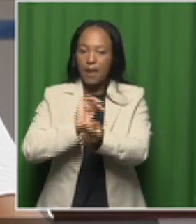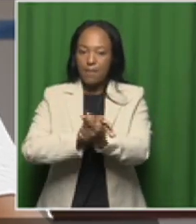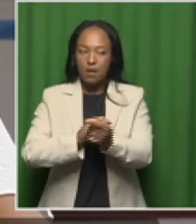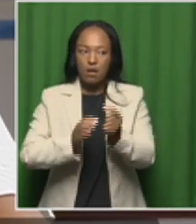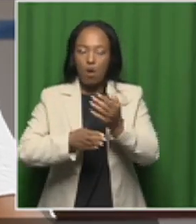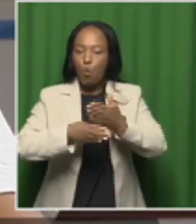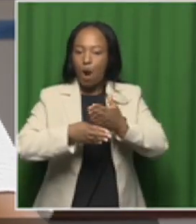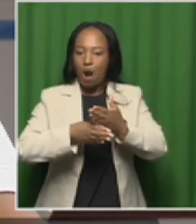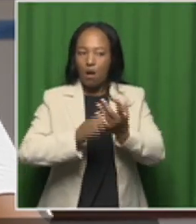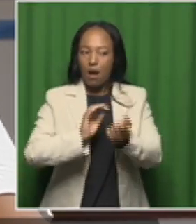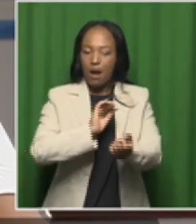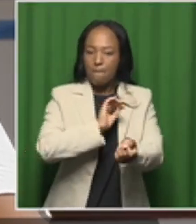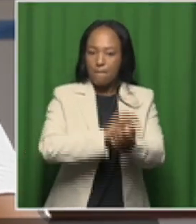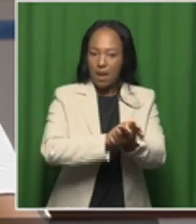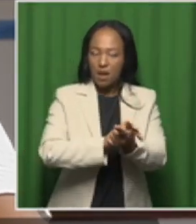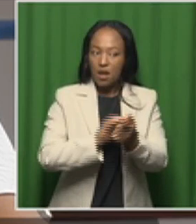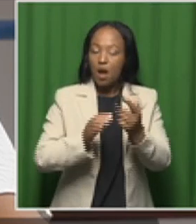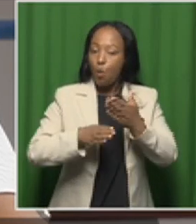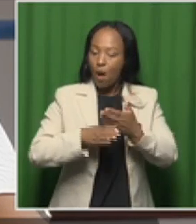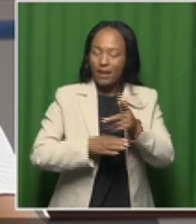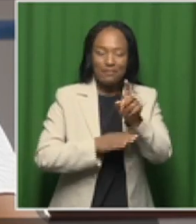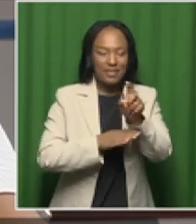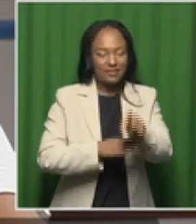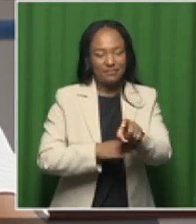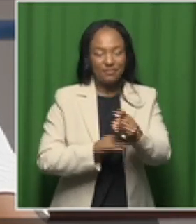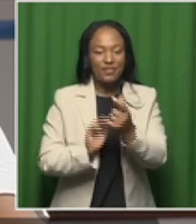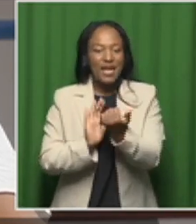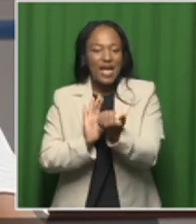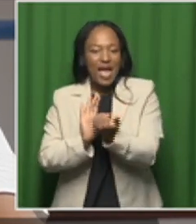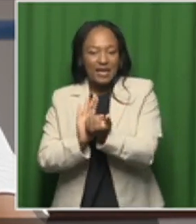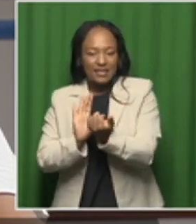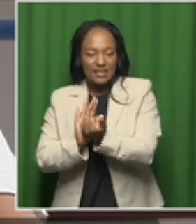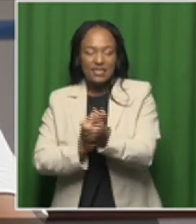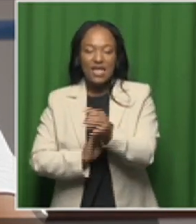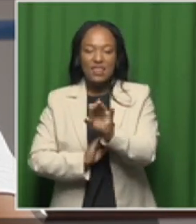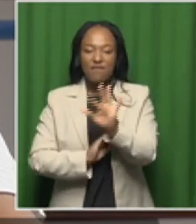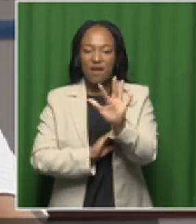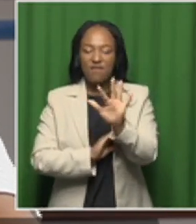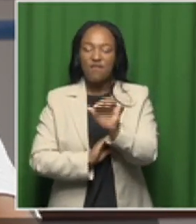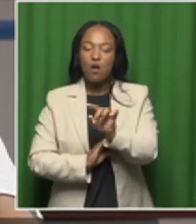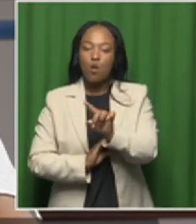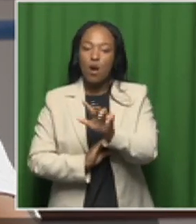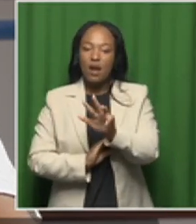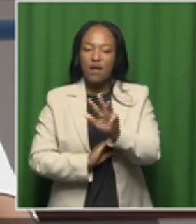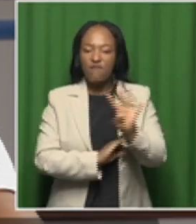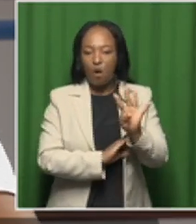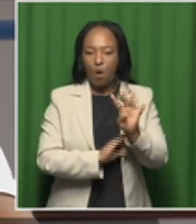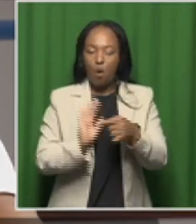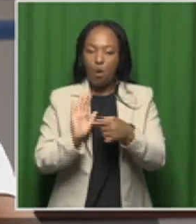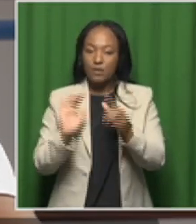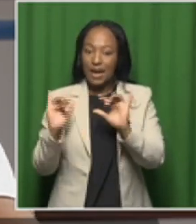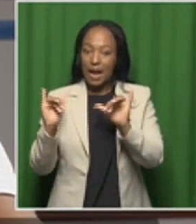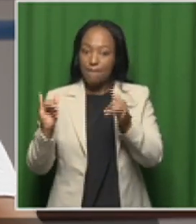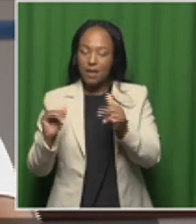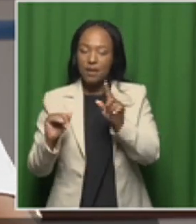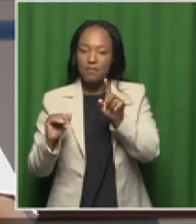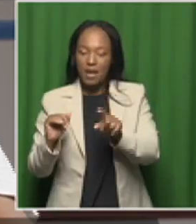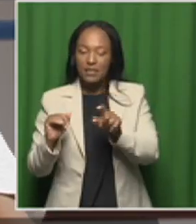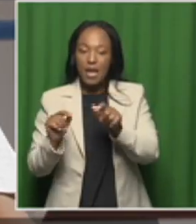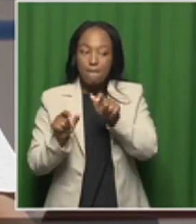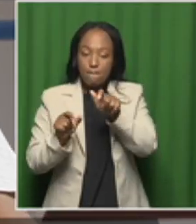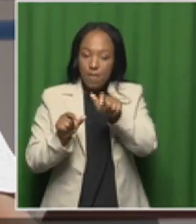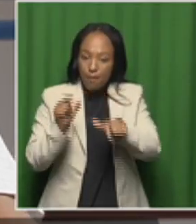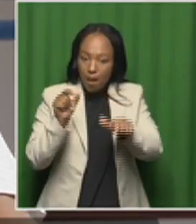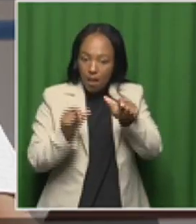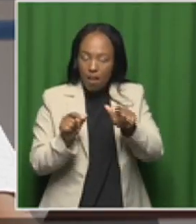at work, it's compulsory because the Act 85 of 1993 forces companies to have first aiders on site anyway.